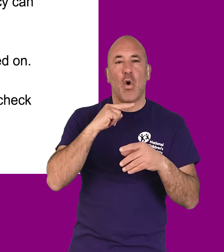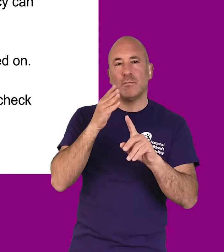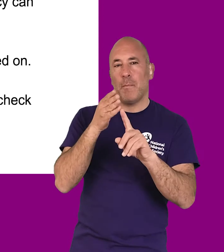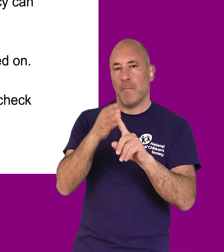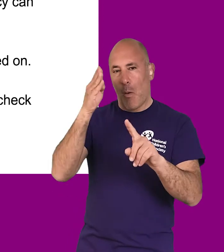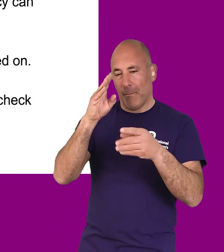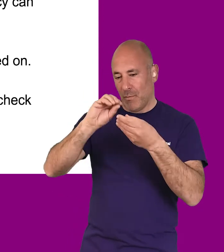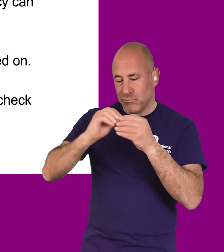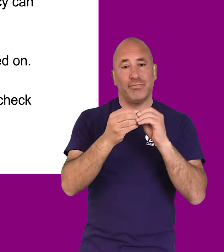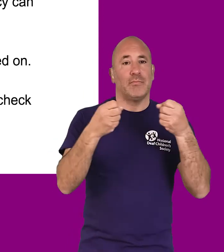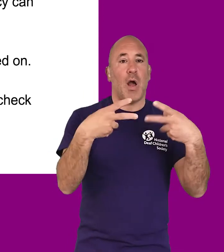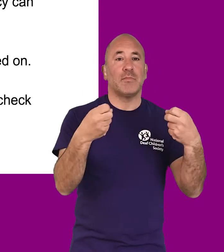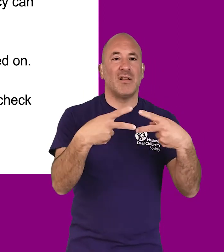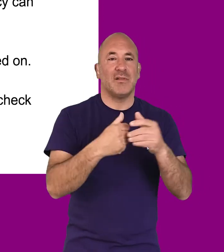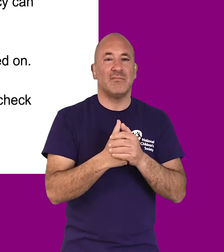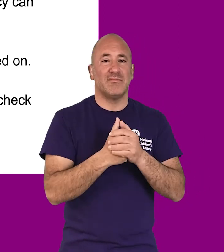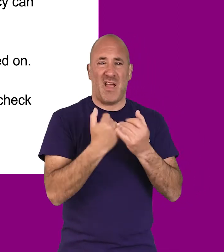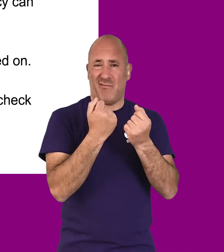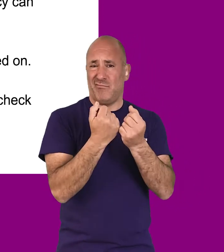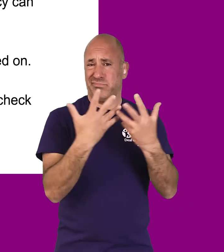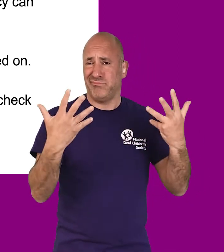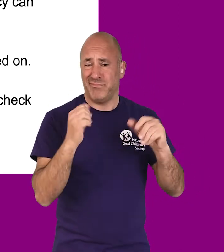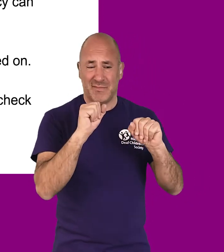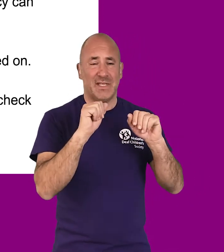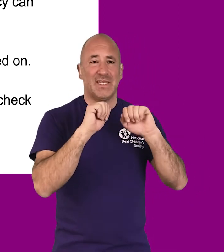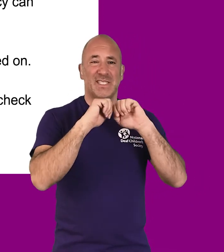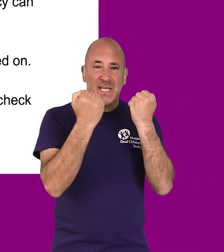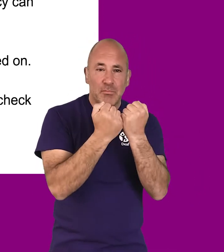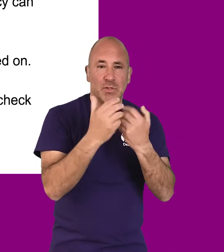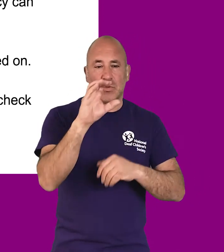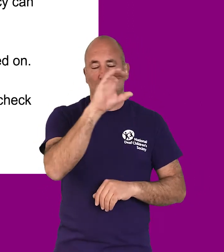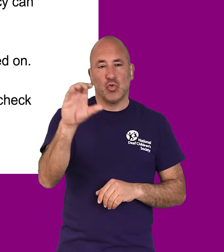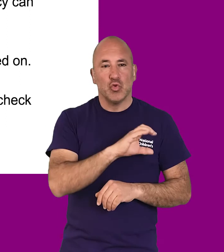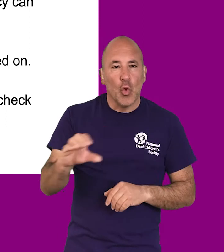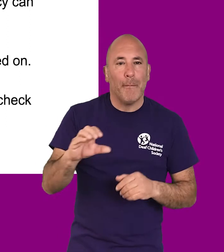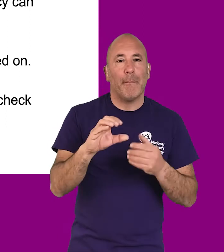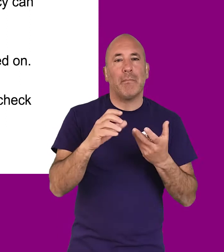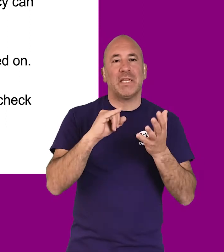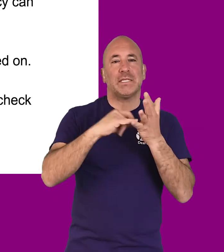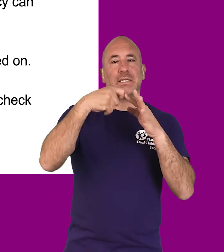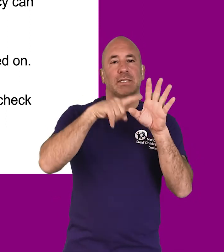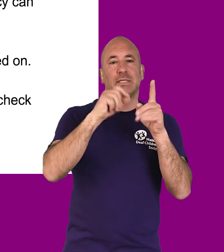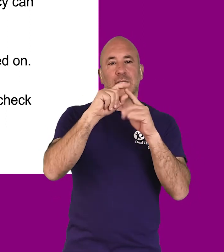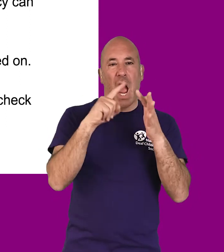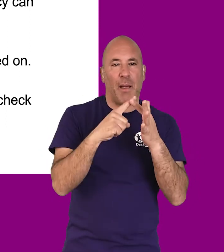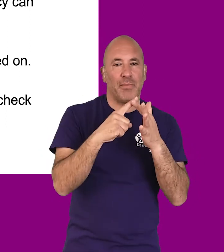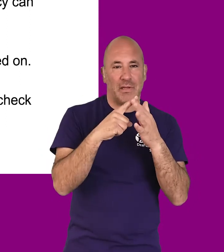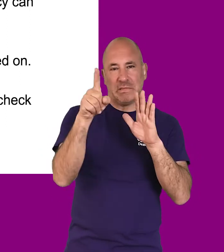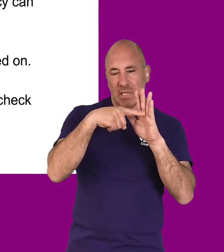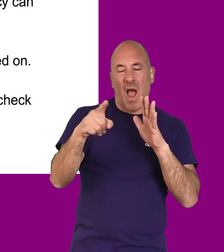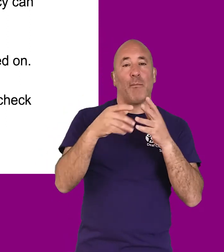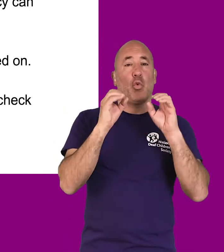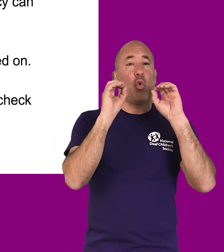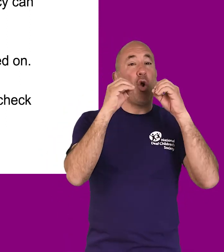software is used to create subtitles. They're available on several platforms: Teams, Zoom,